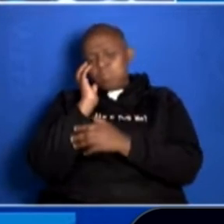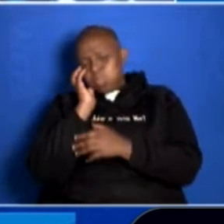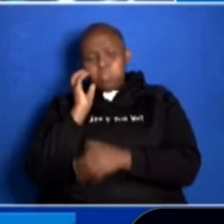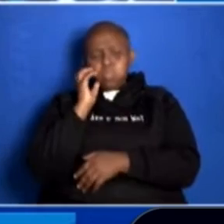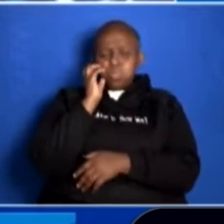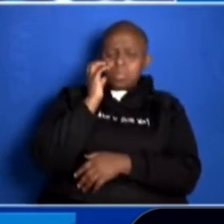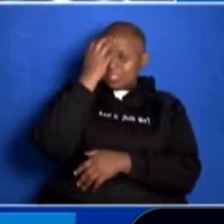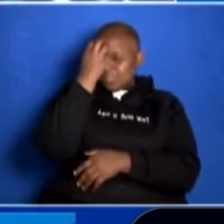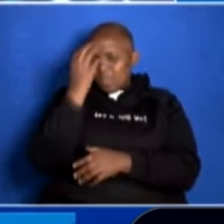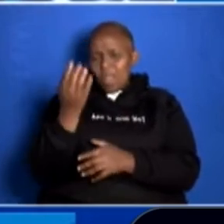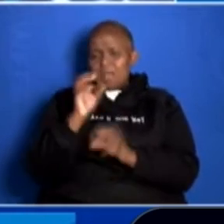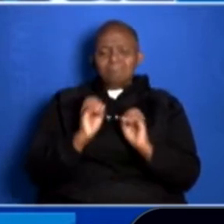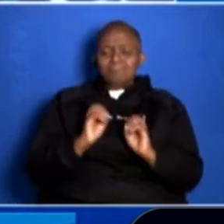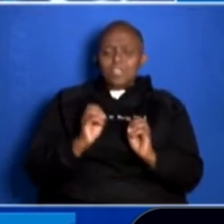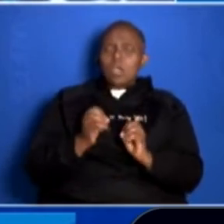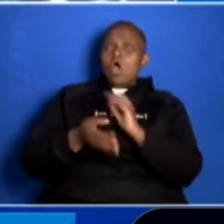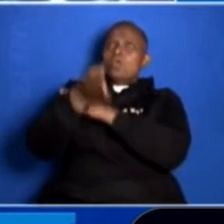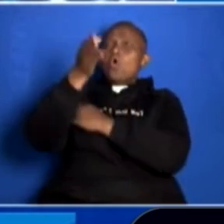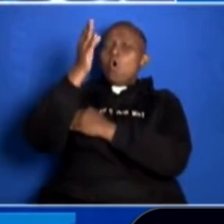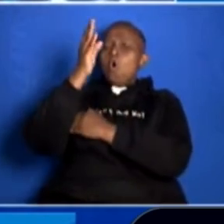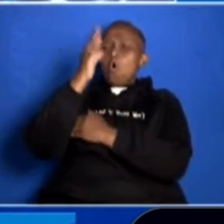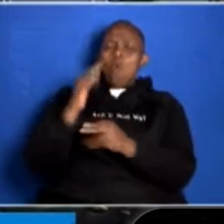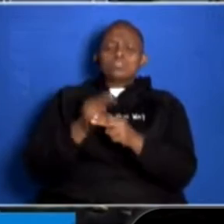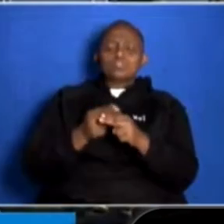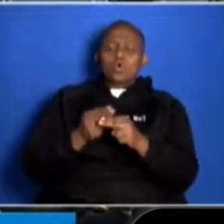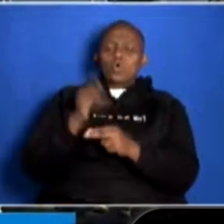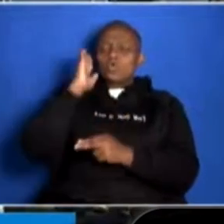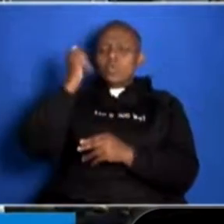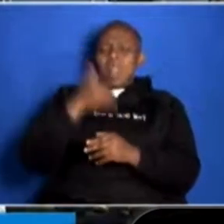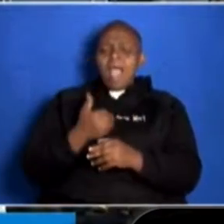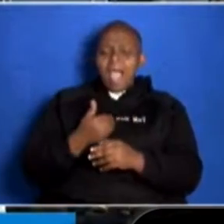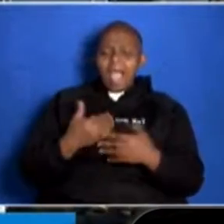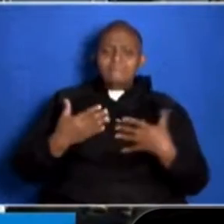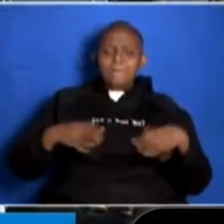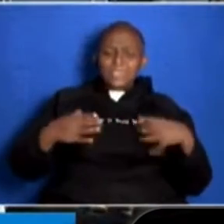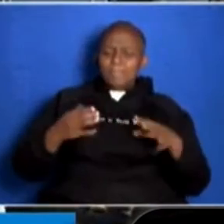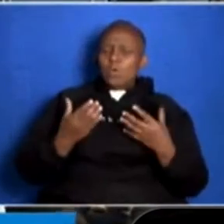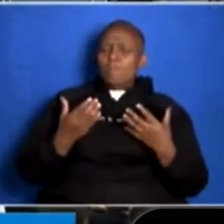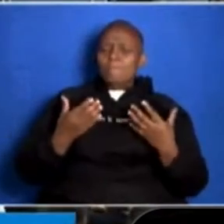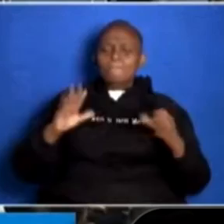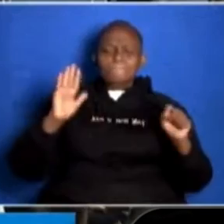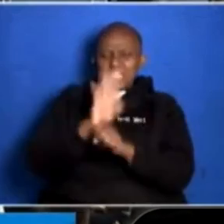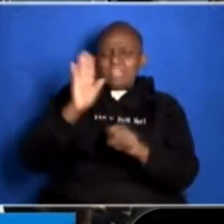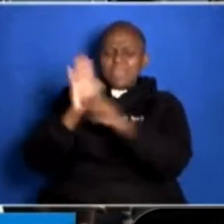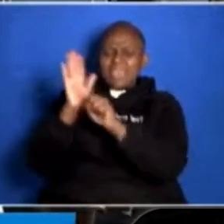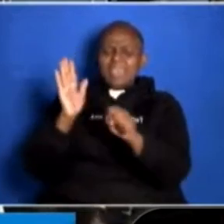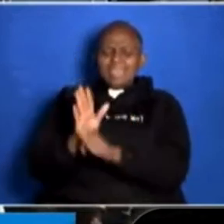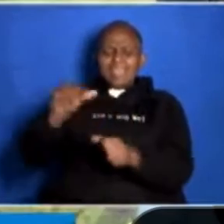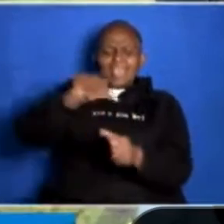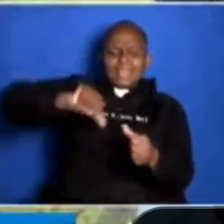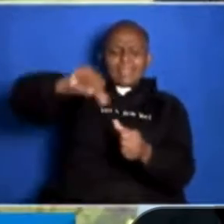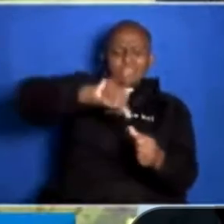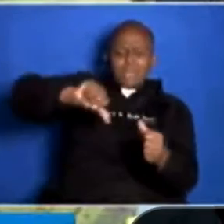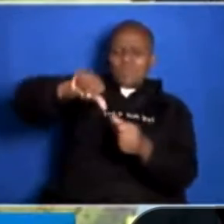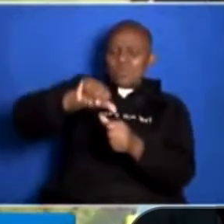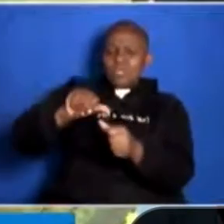ndani yako. God is about to create billionaires in the body of Christ than ever before. Mungu atainua mabilionea kama la Kristo kuliko pale awali. And this is